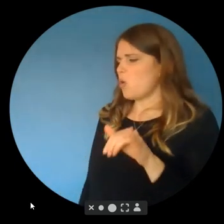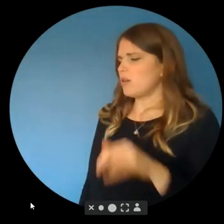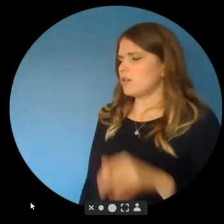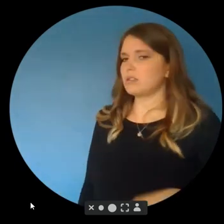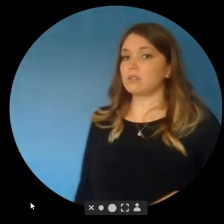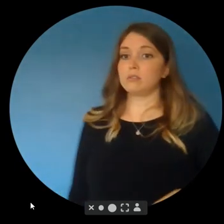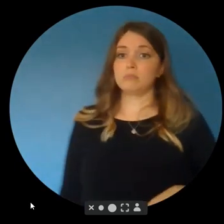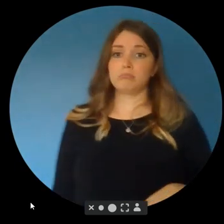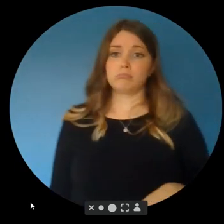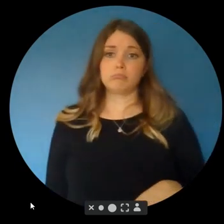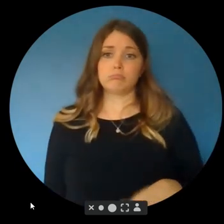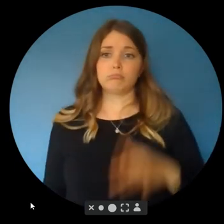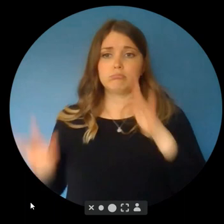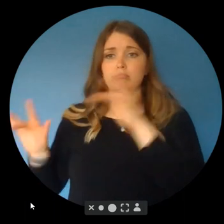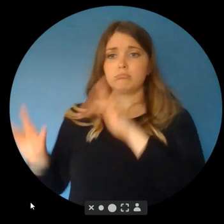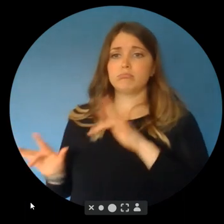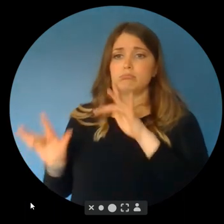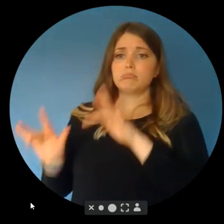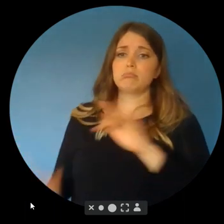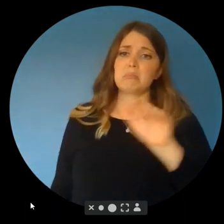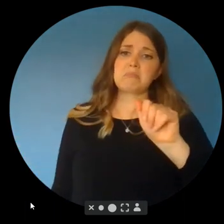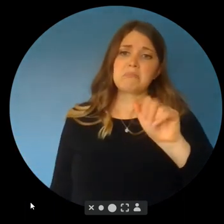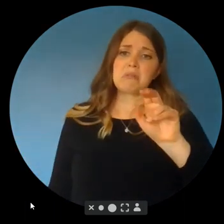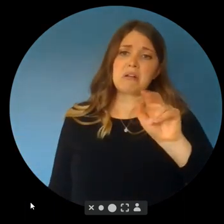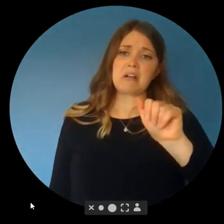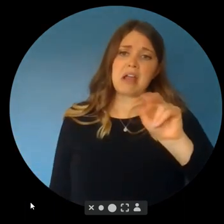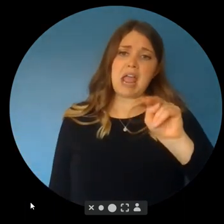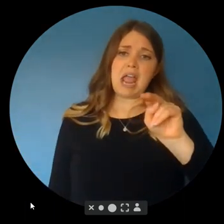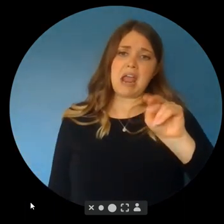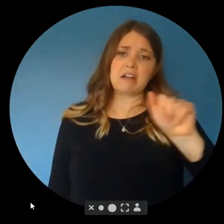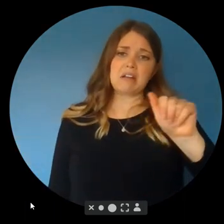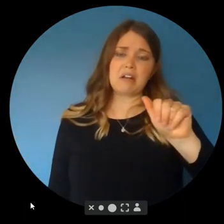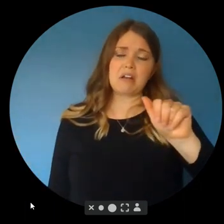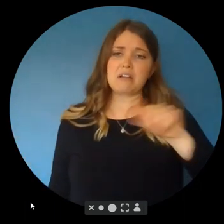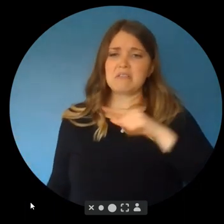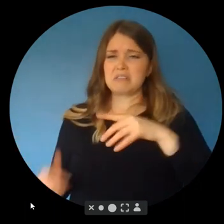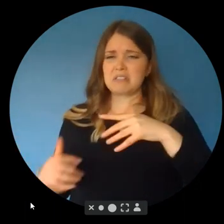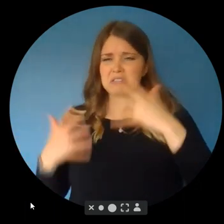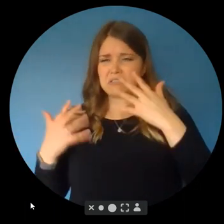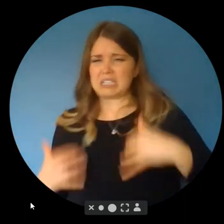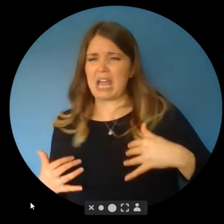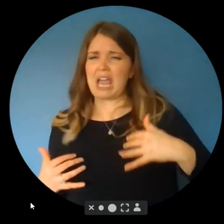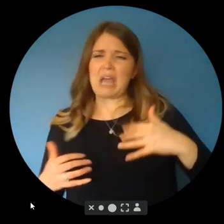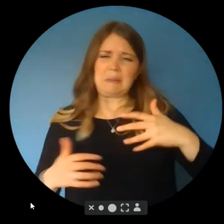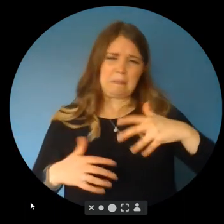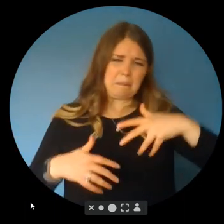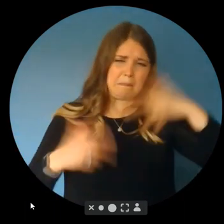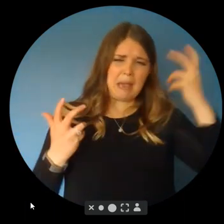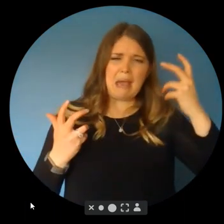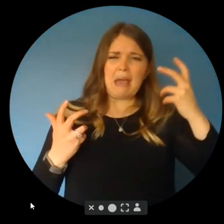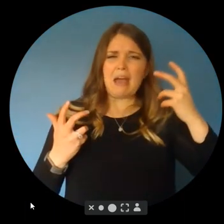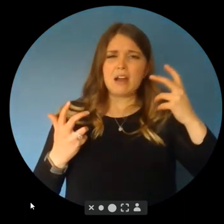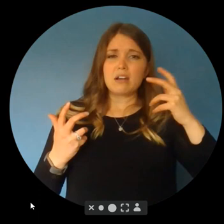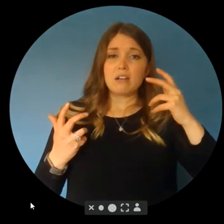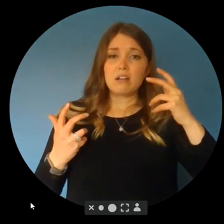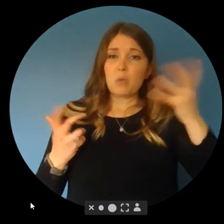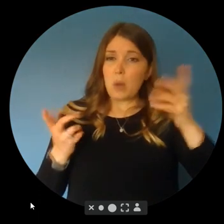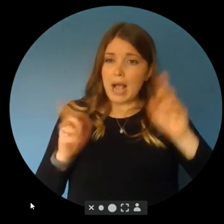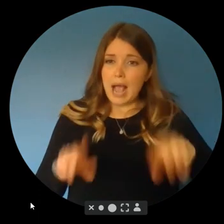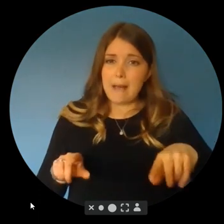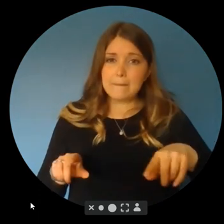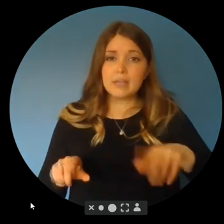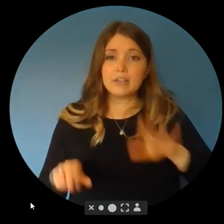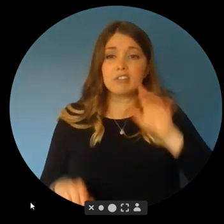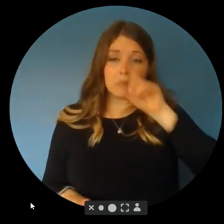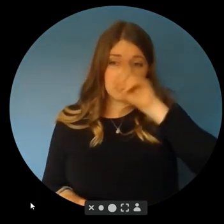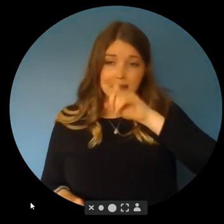sad. Yeah. Oh, and after she got sad, she got mad. And then look what she did. She took her